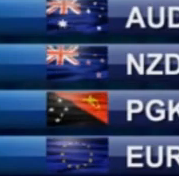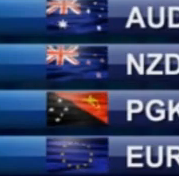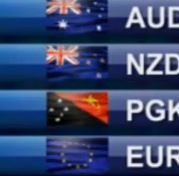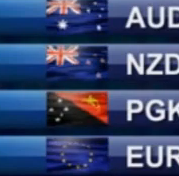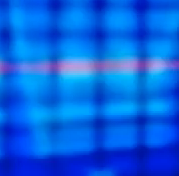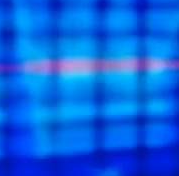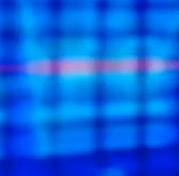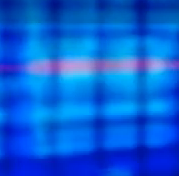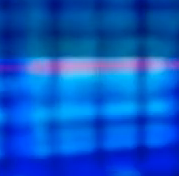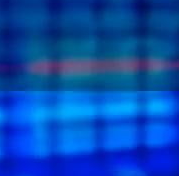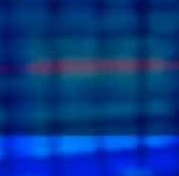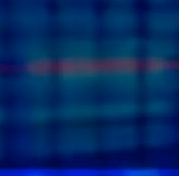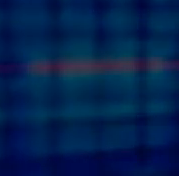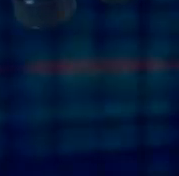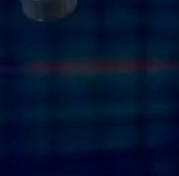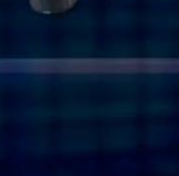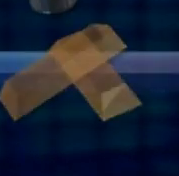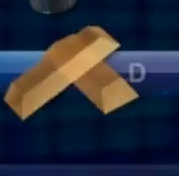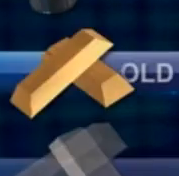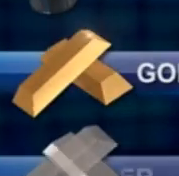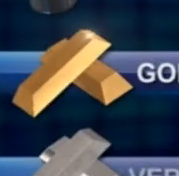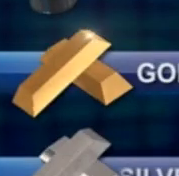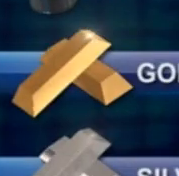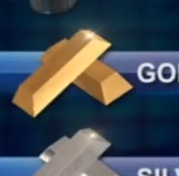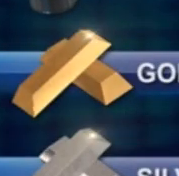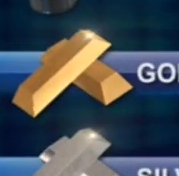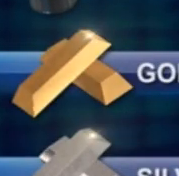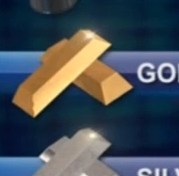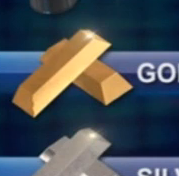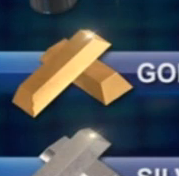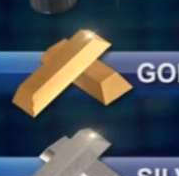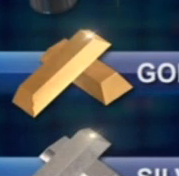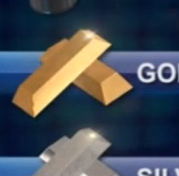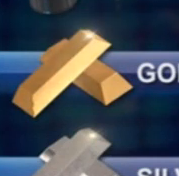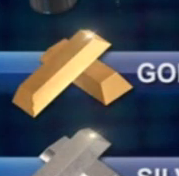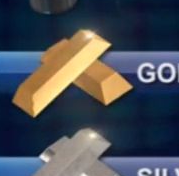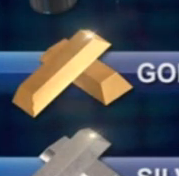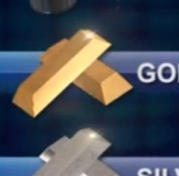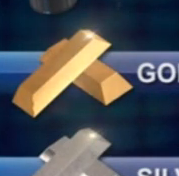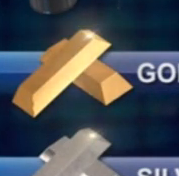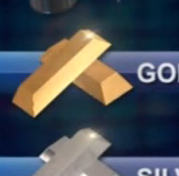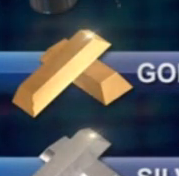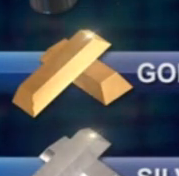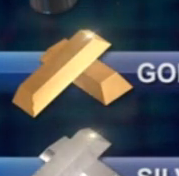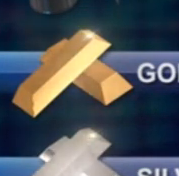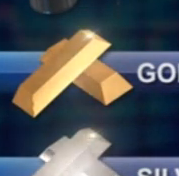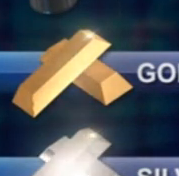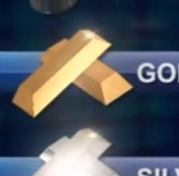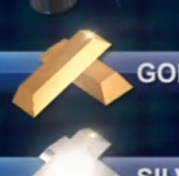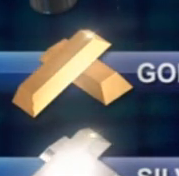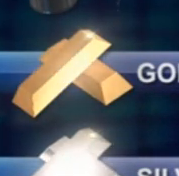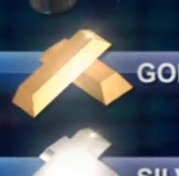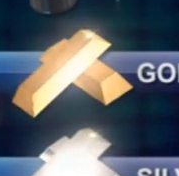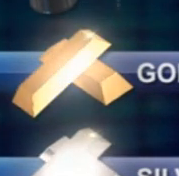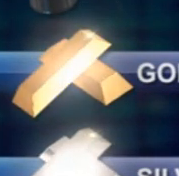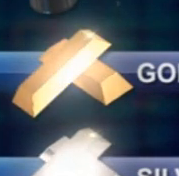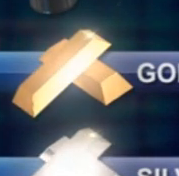dollars. Looking at commodities, oil prices dropped $1, closing at $62 per barrel. Gold dropped sharply to close